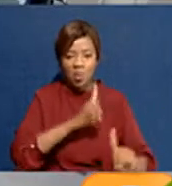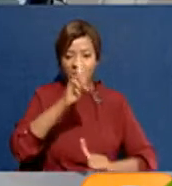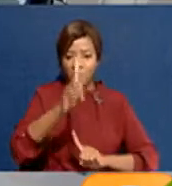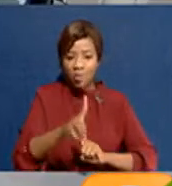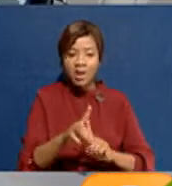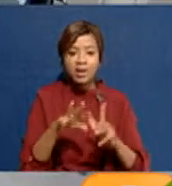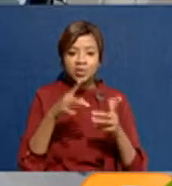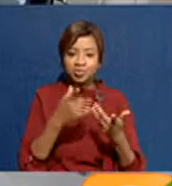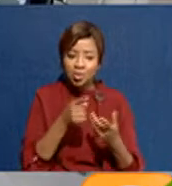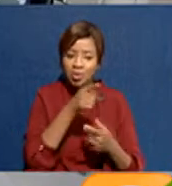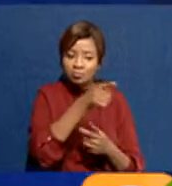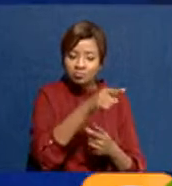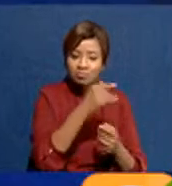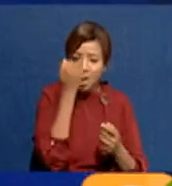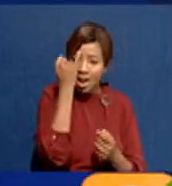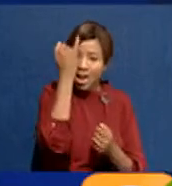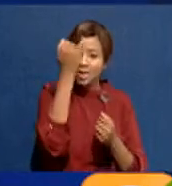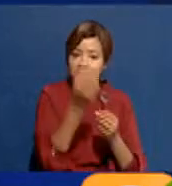were,